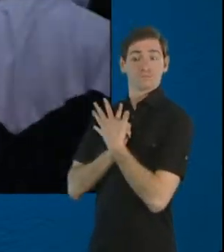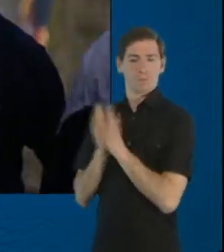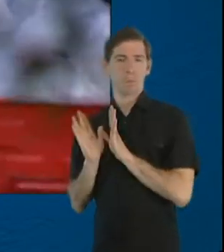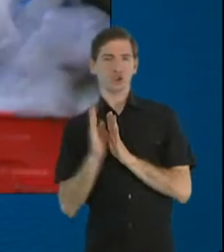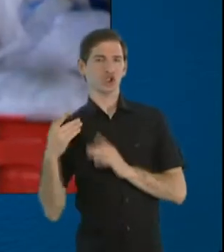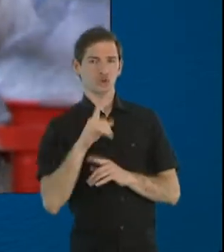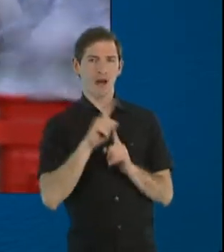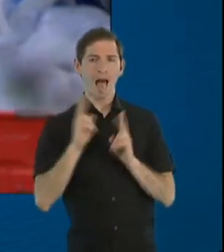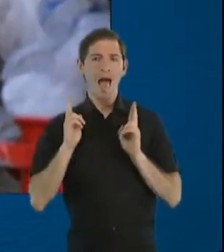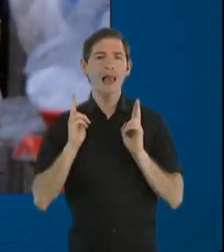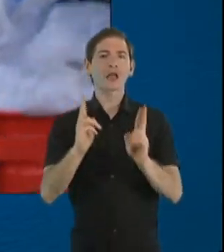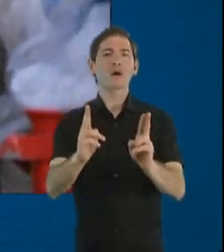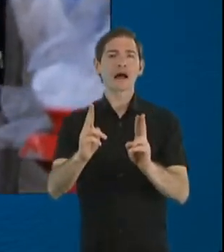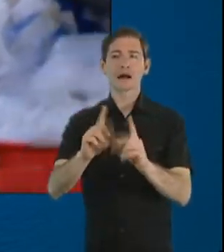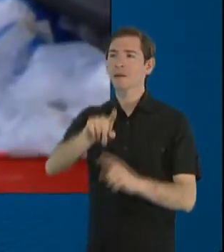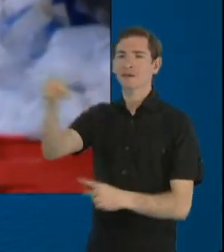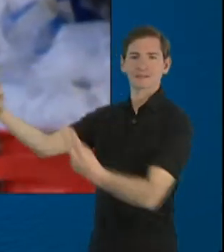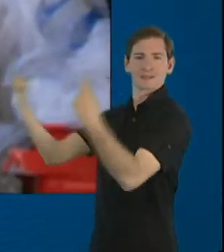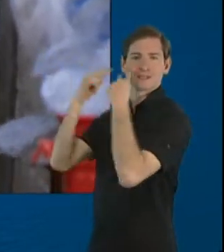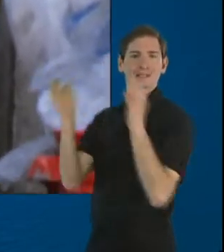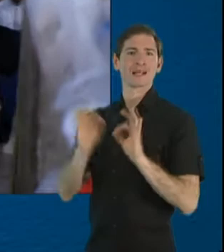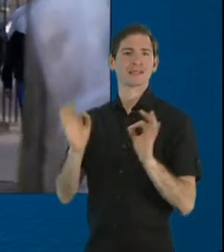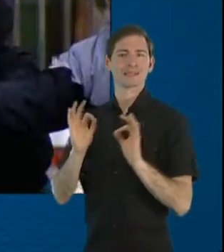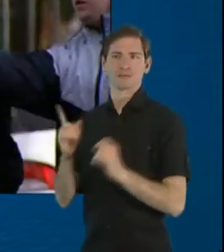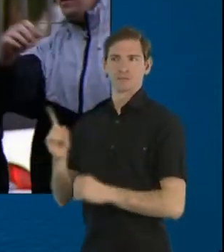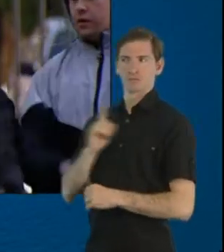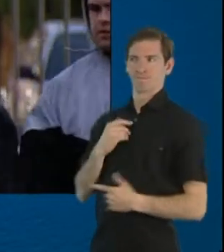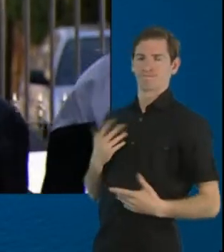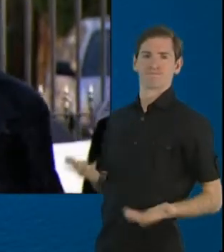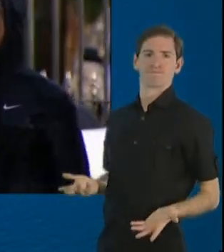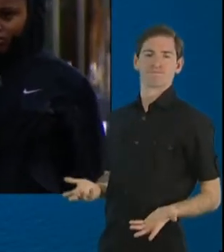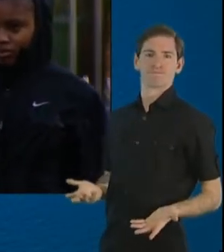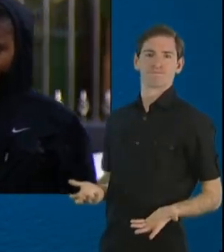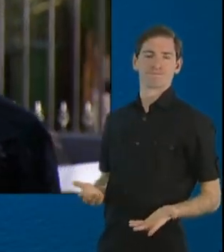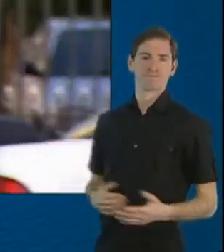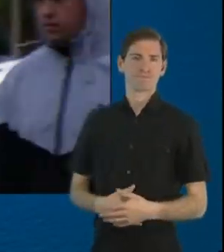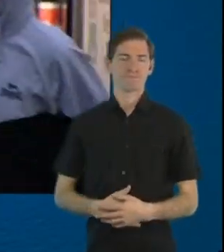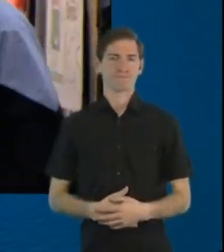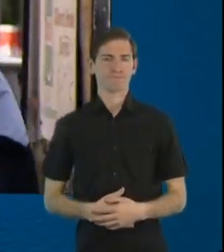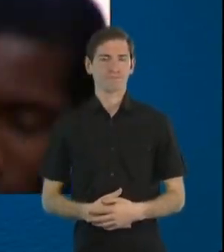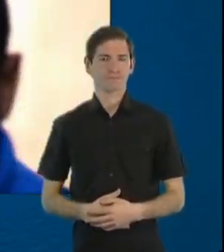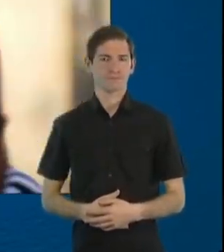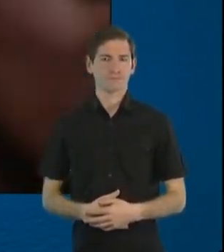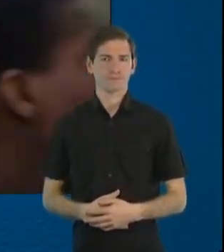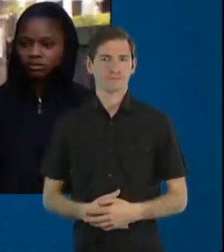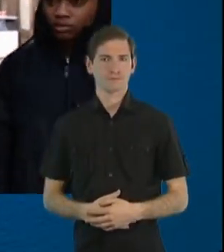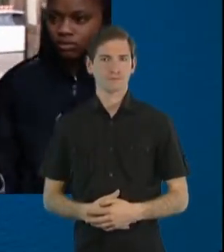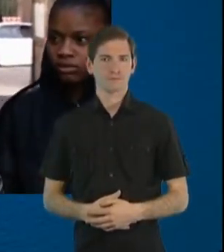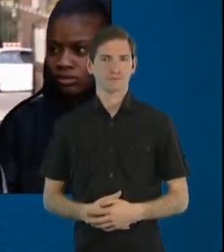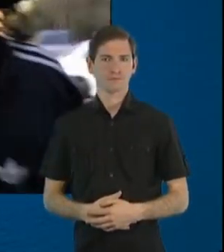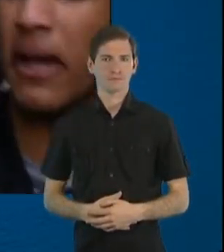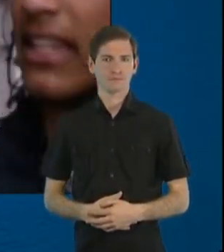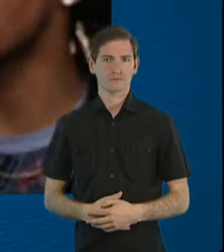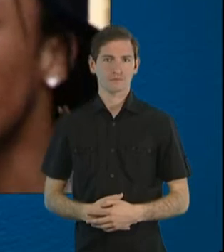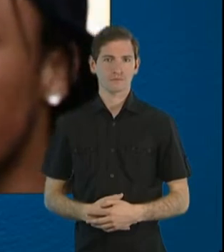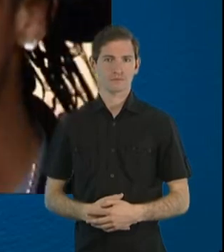and they take me into some type of alleyway where nobody can't know what's going on. Allow it,